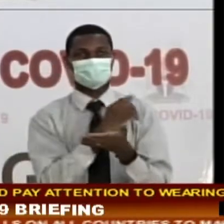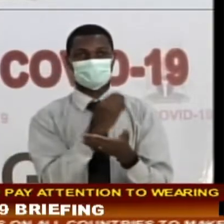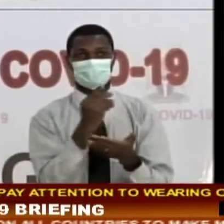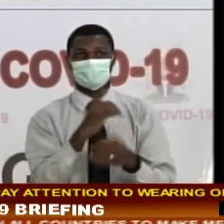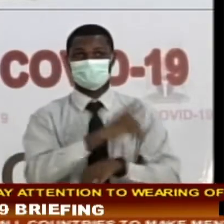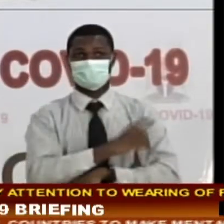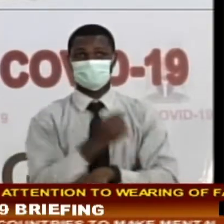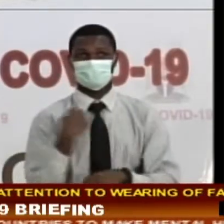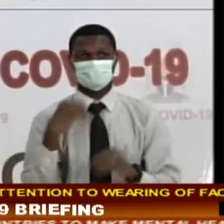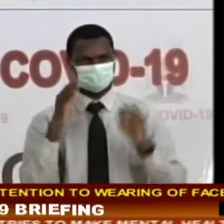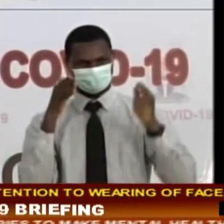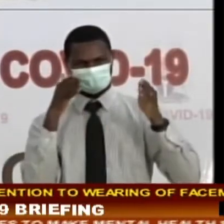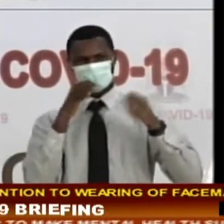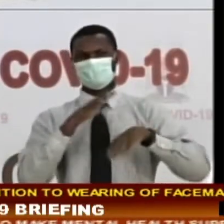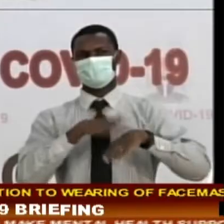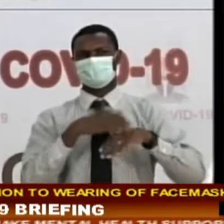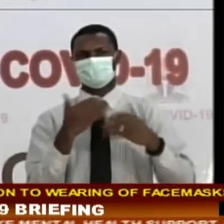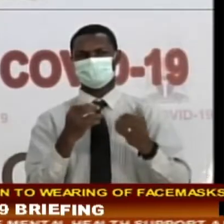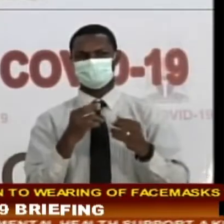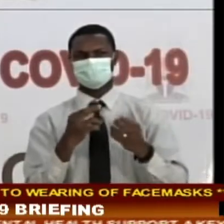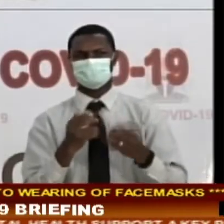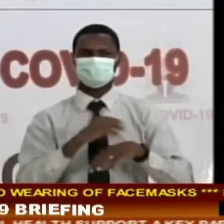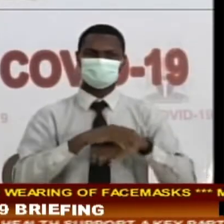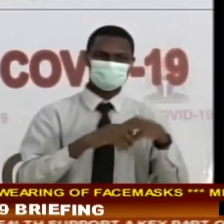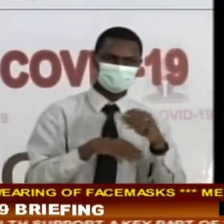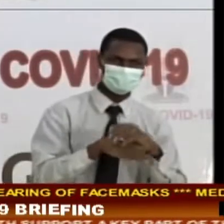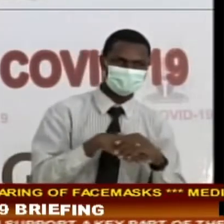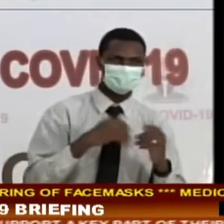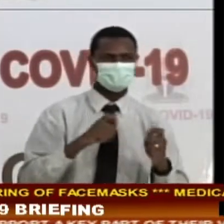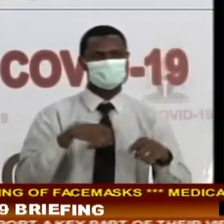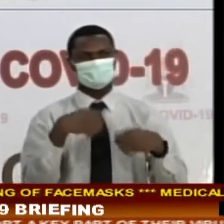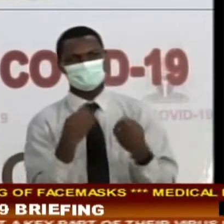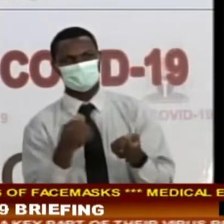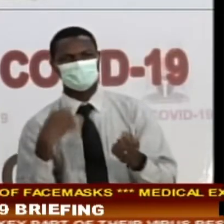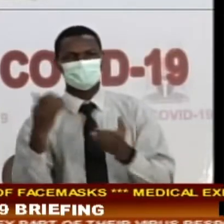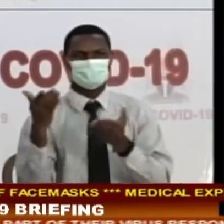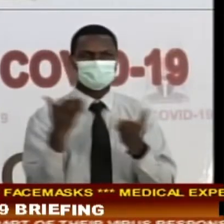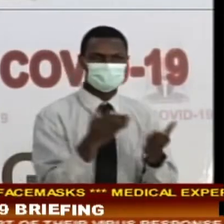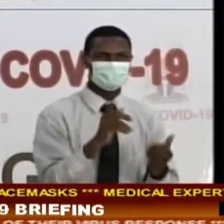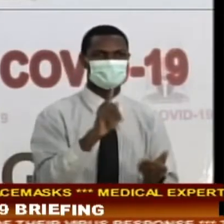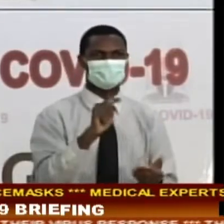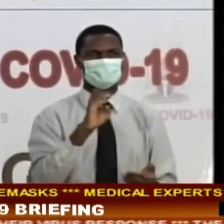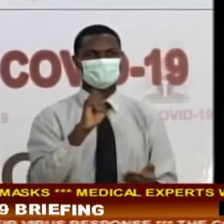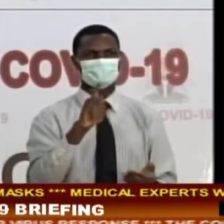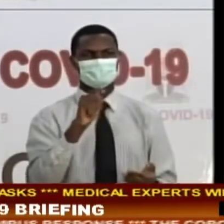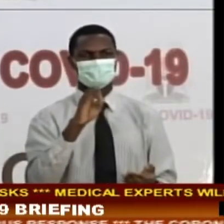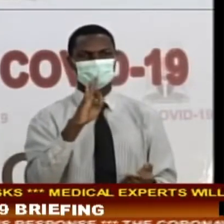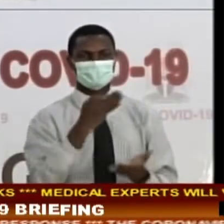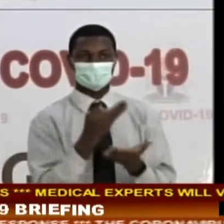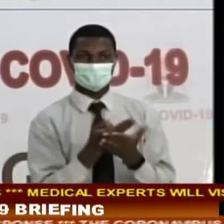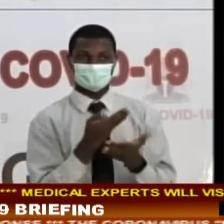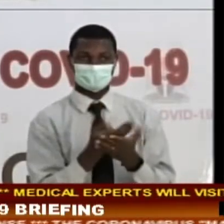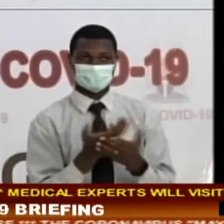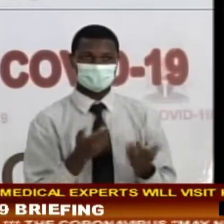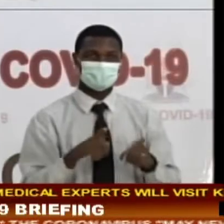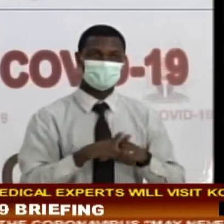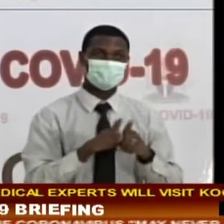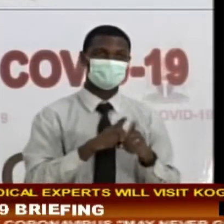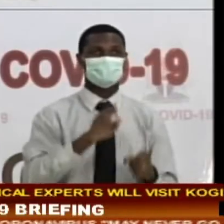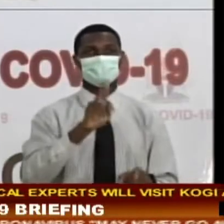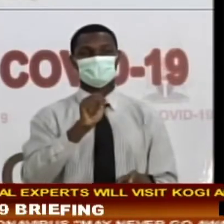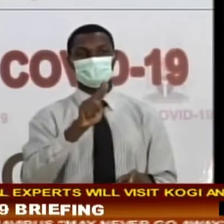more on the research side of things we've brought together Ted fund the Nigerian universities commission under the leadership of The Honorable minister of